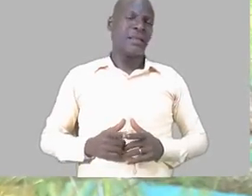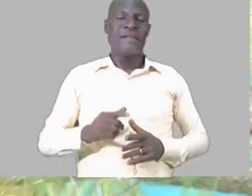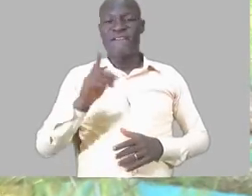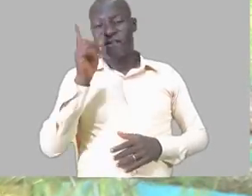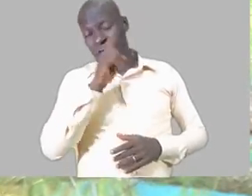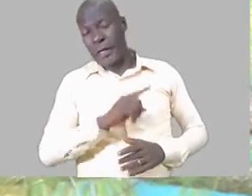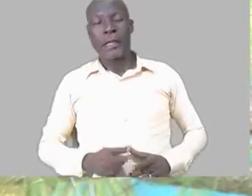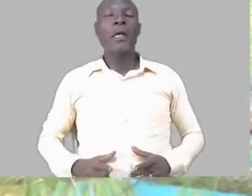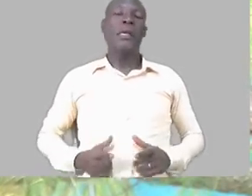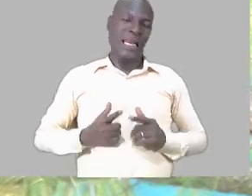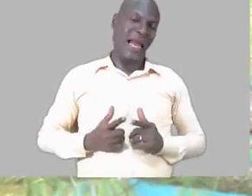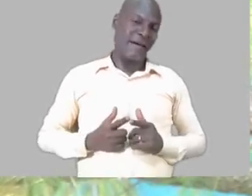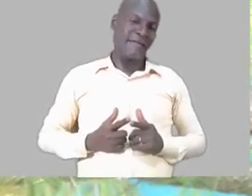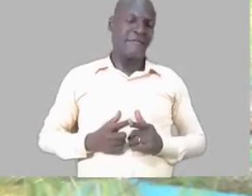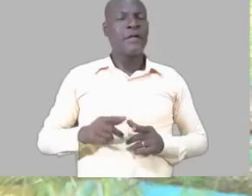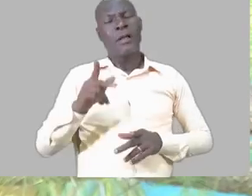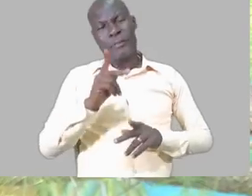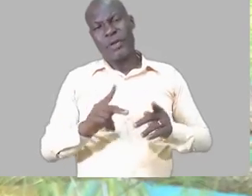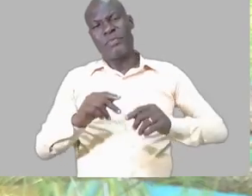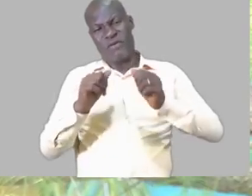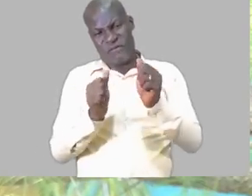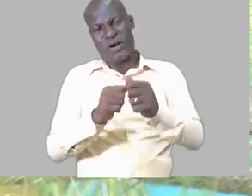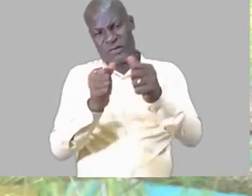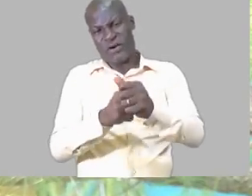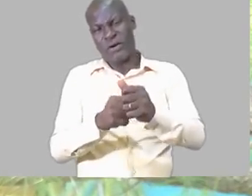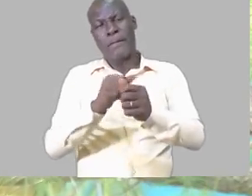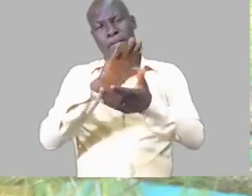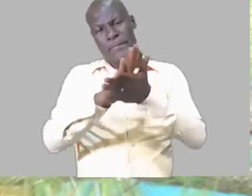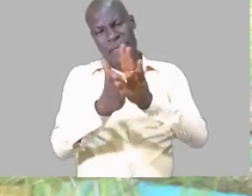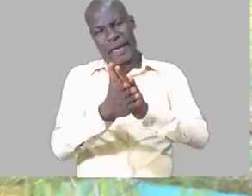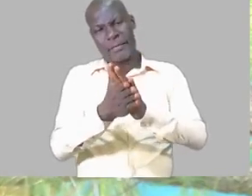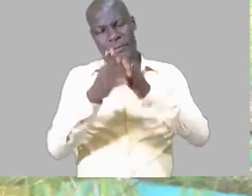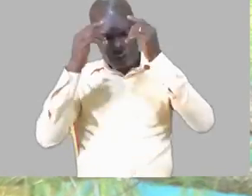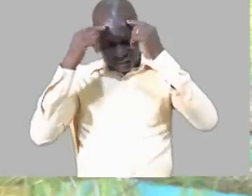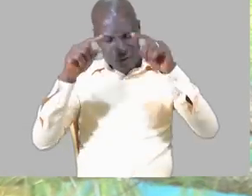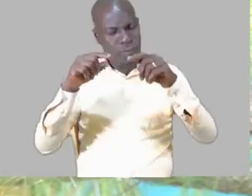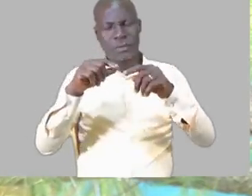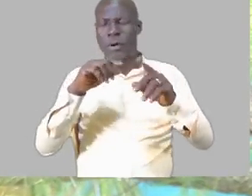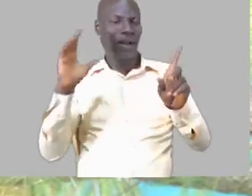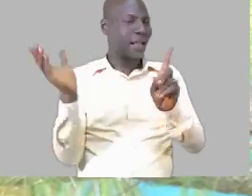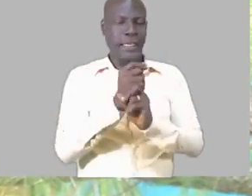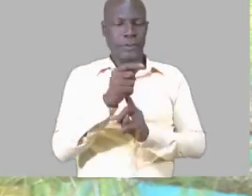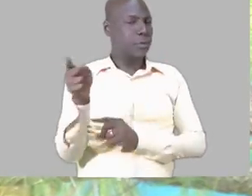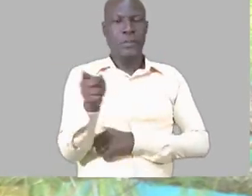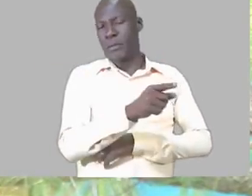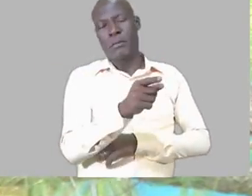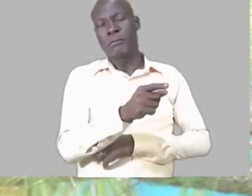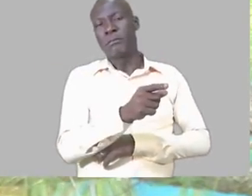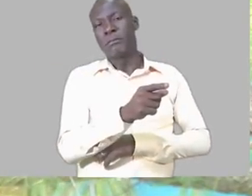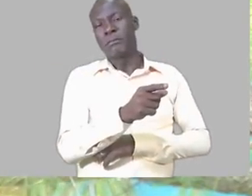fake life a enipa binum edi animu edene nam asase so no enchew esanse